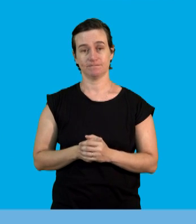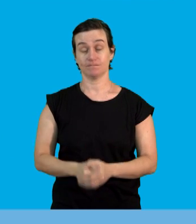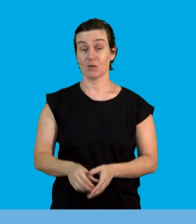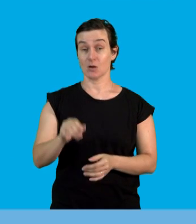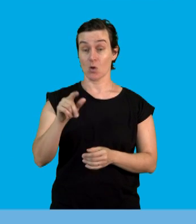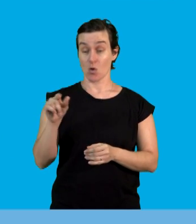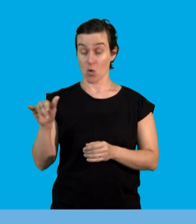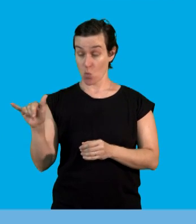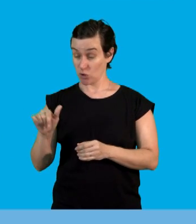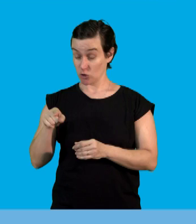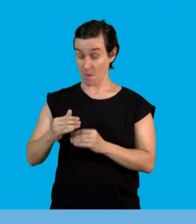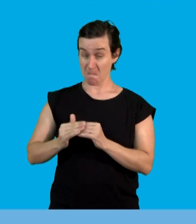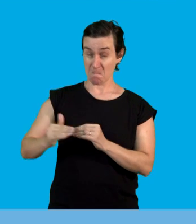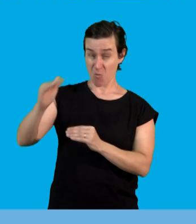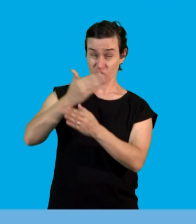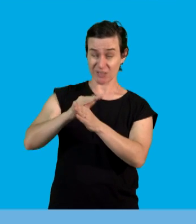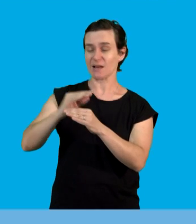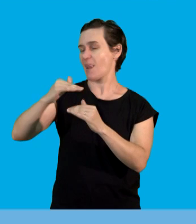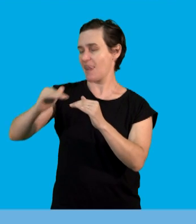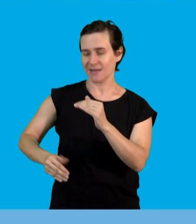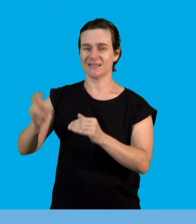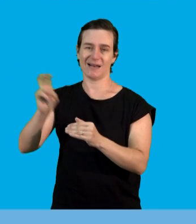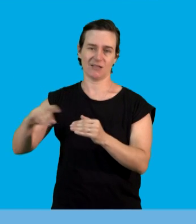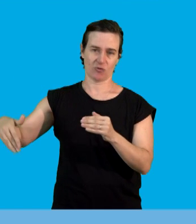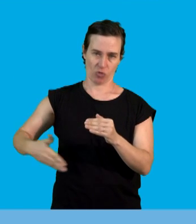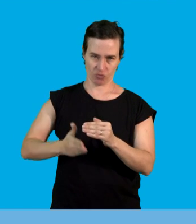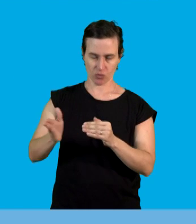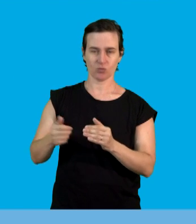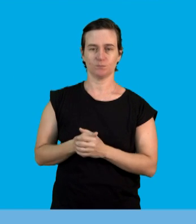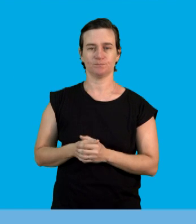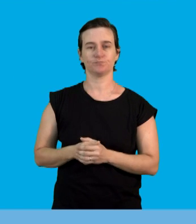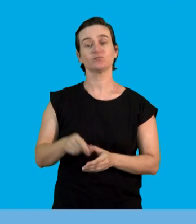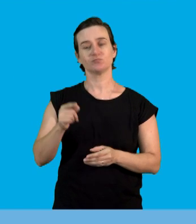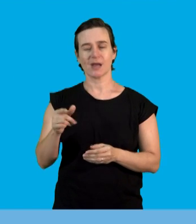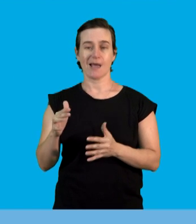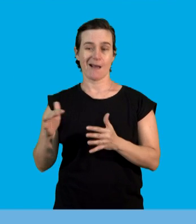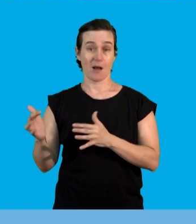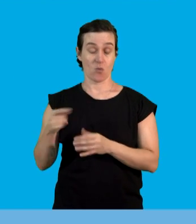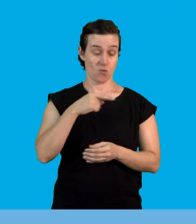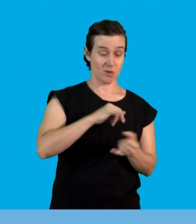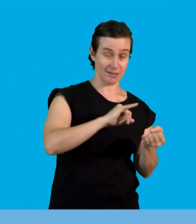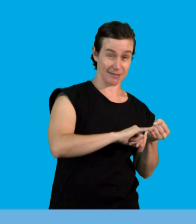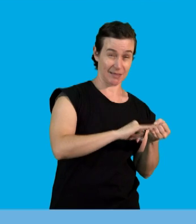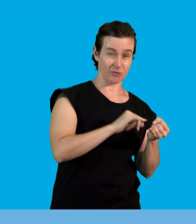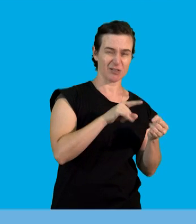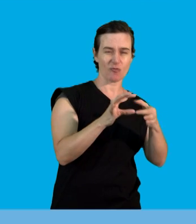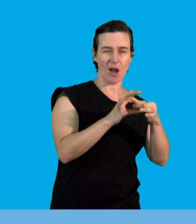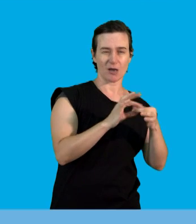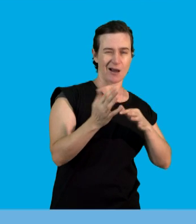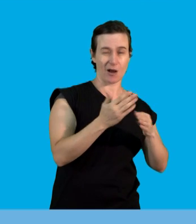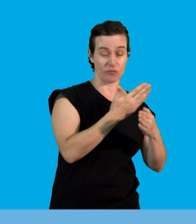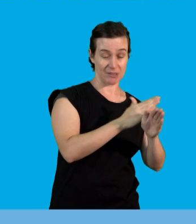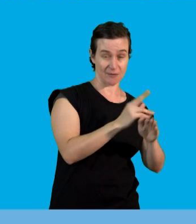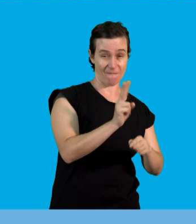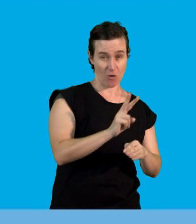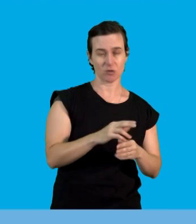most resistance will receive the least current. So that's what happens, or that is now the relationship between, in series, the resistance and